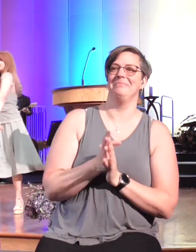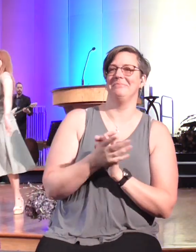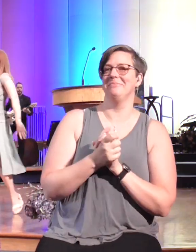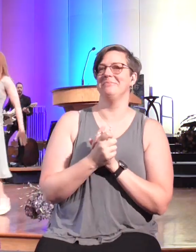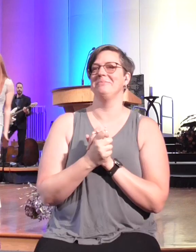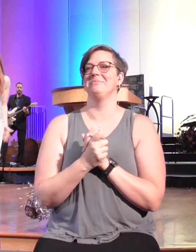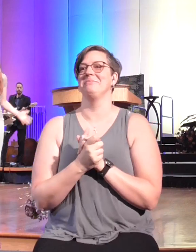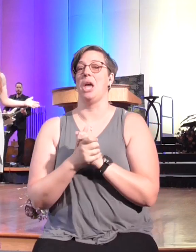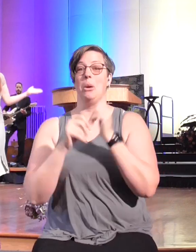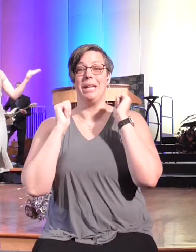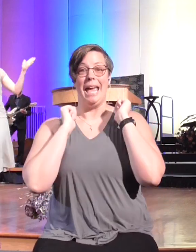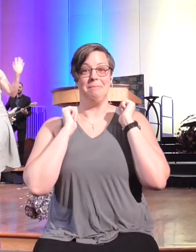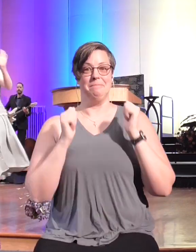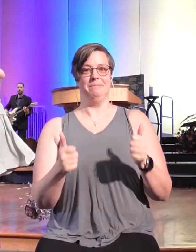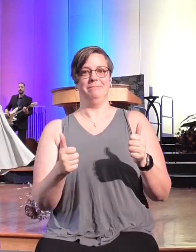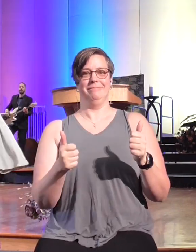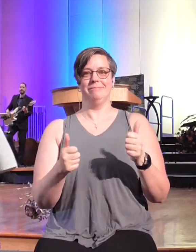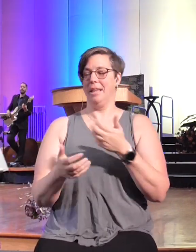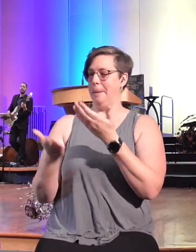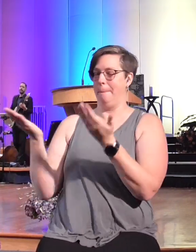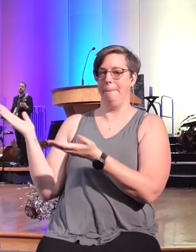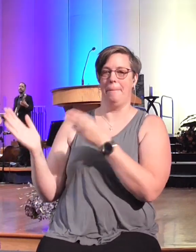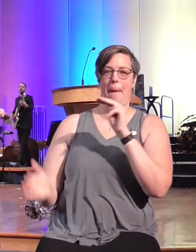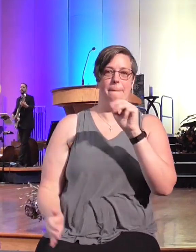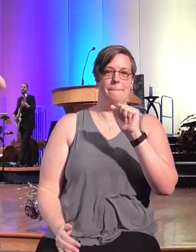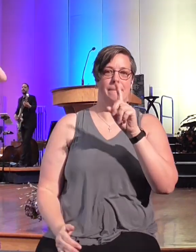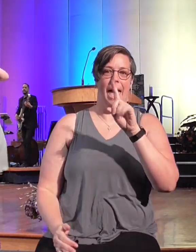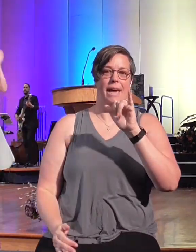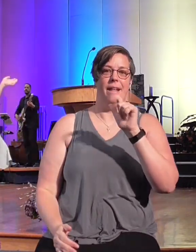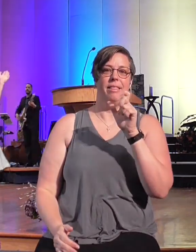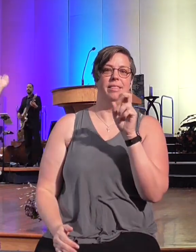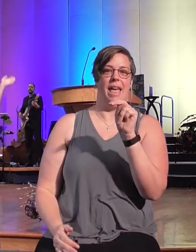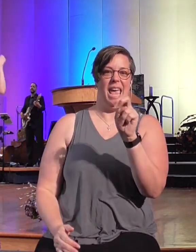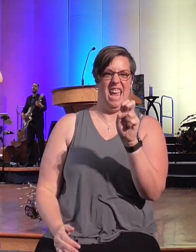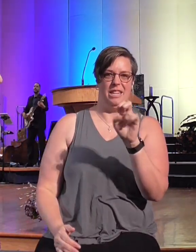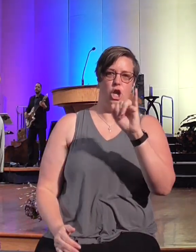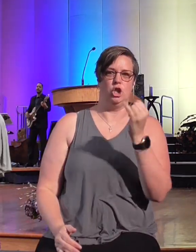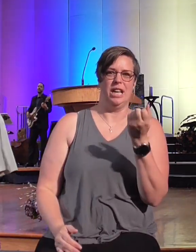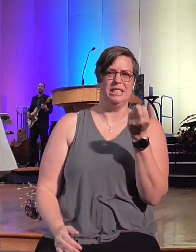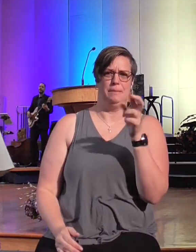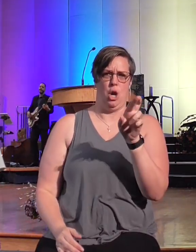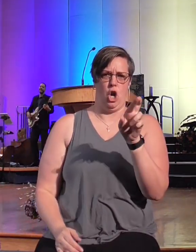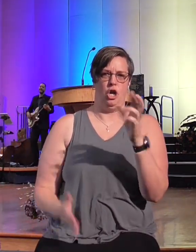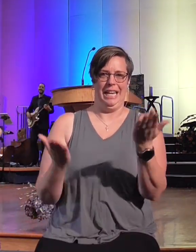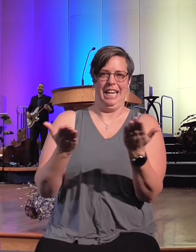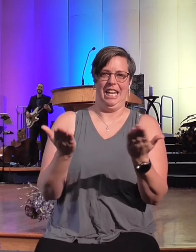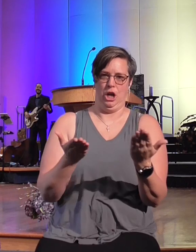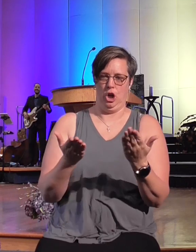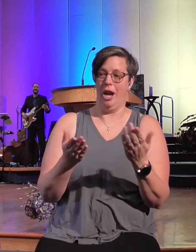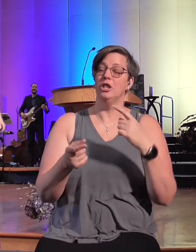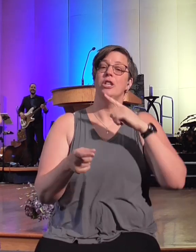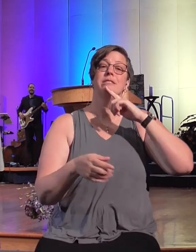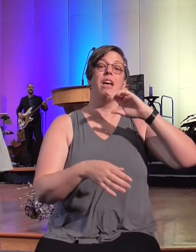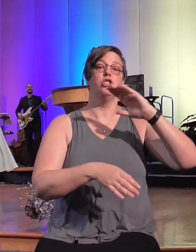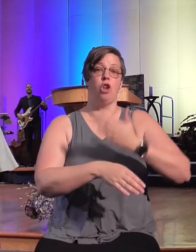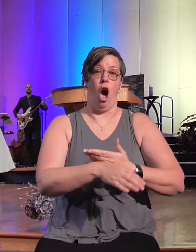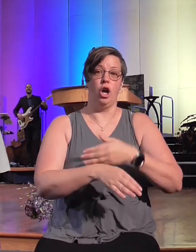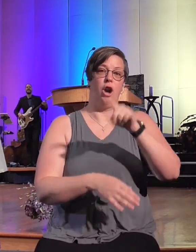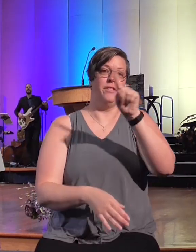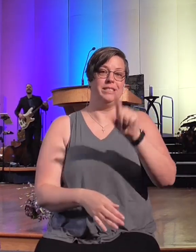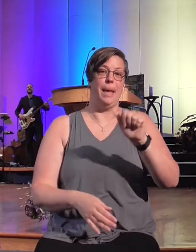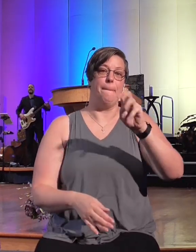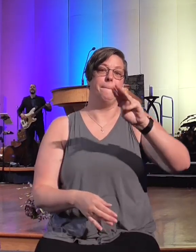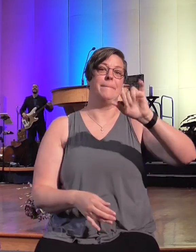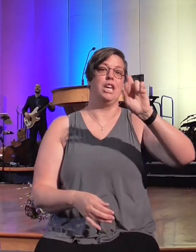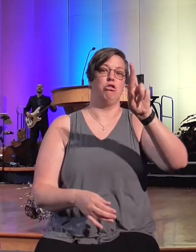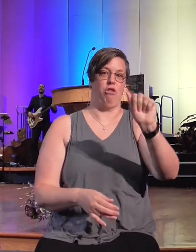All right, everybody, this is Madeline Jesburska. Maddie's here to sing with us today. Maddie is the daughter of Zamira,